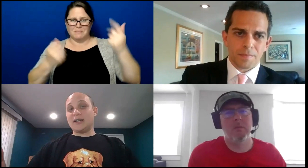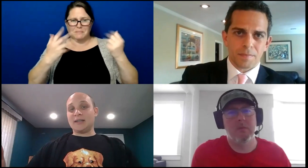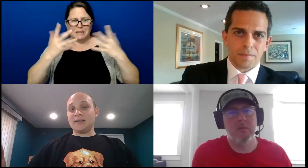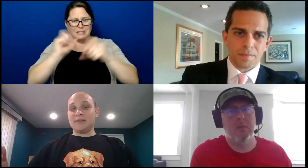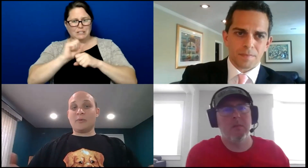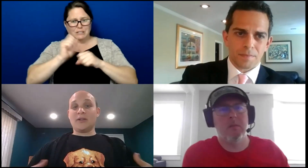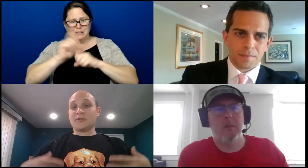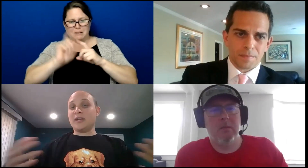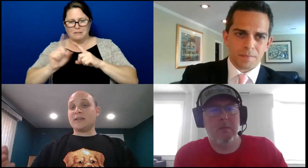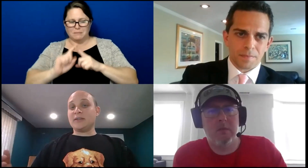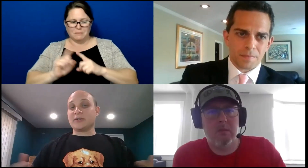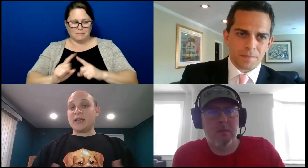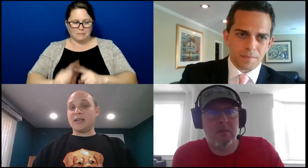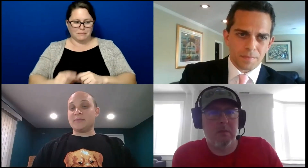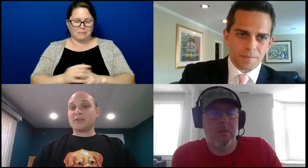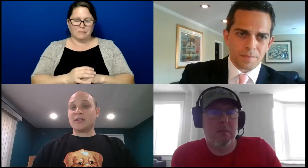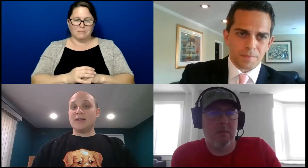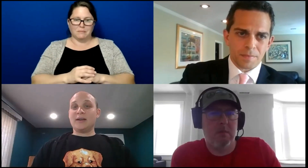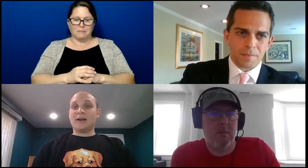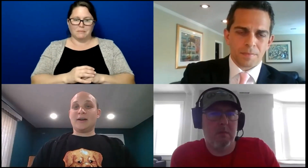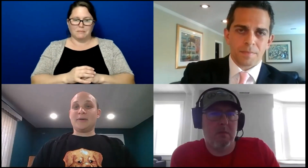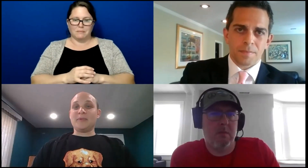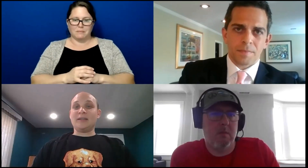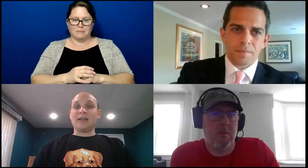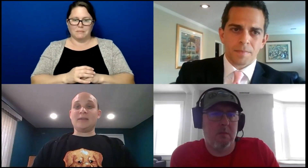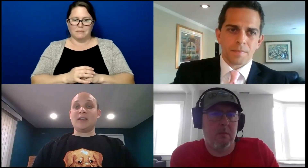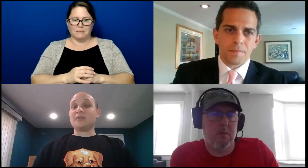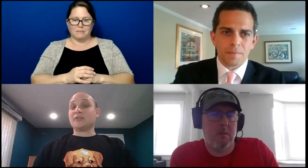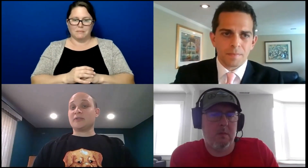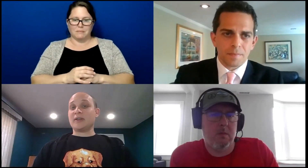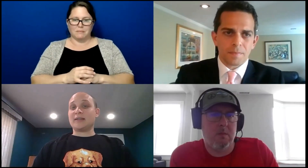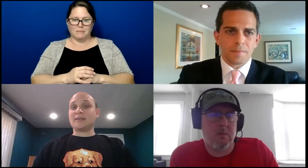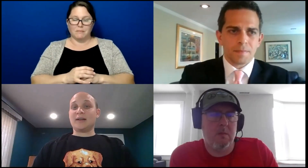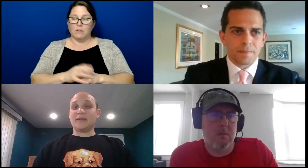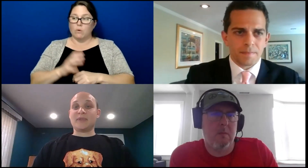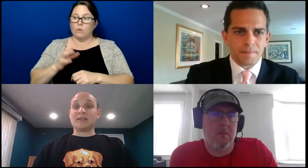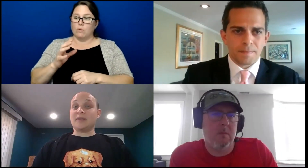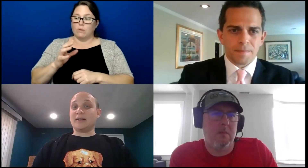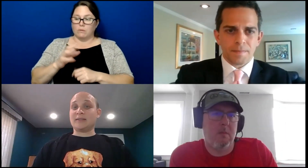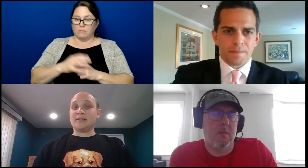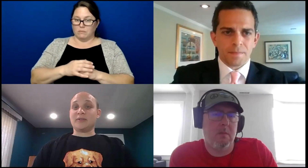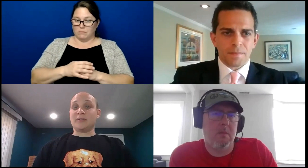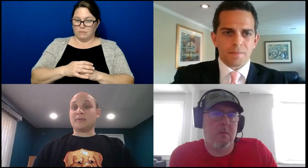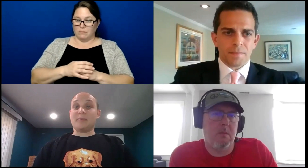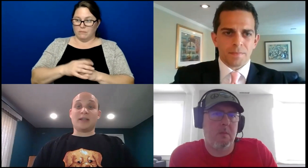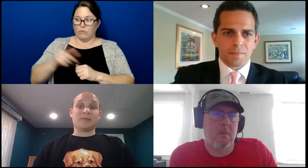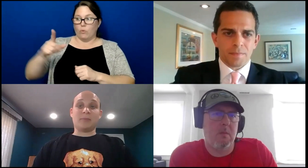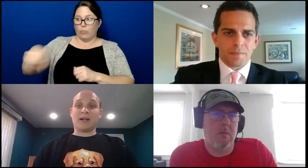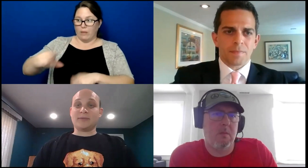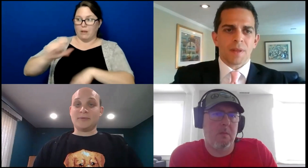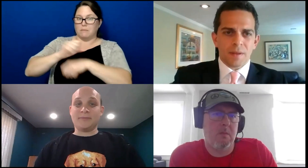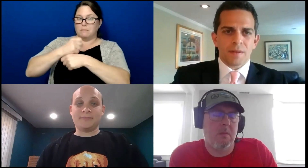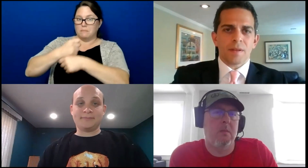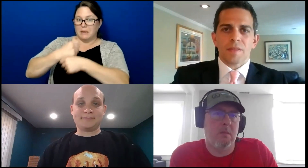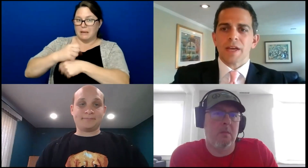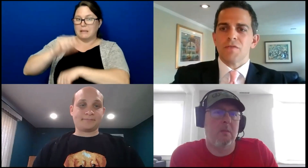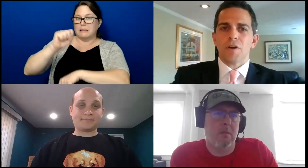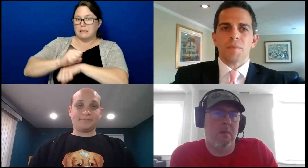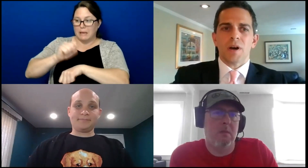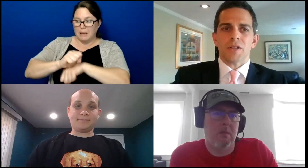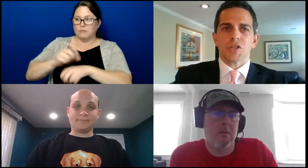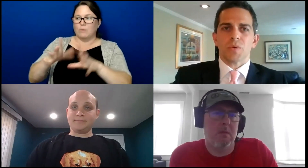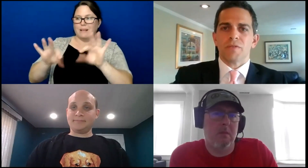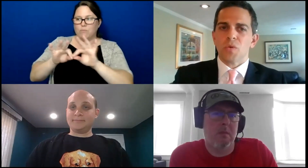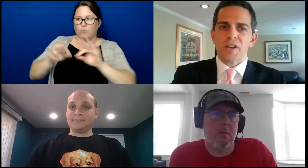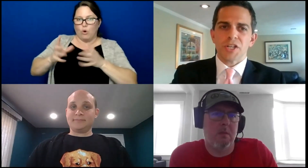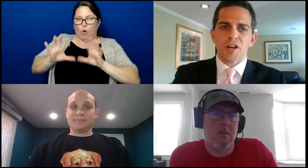like Ryan while they're making their games, and making sure that that's done at the best way possible. Thank you